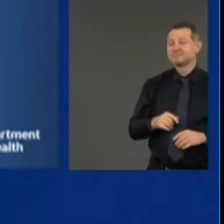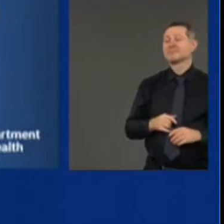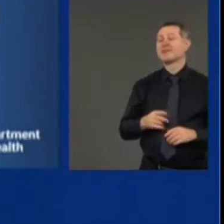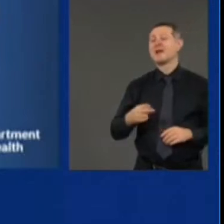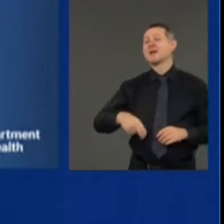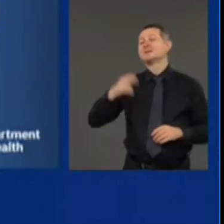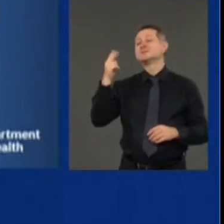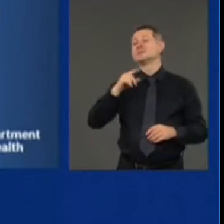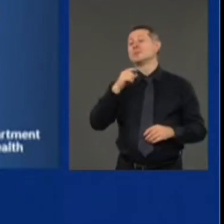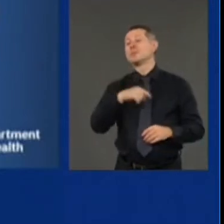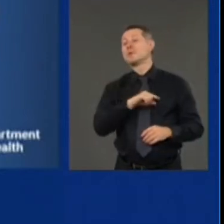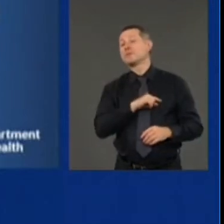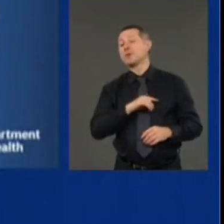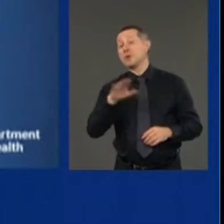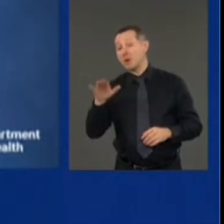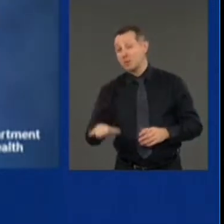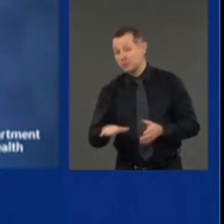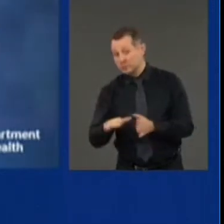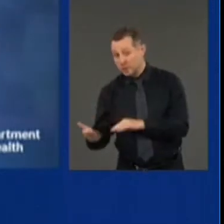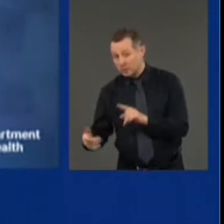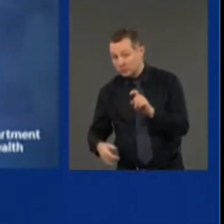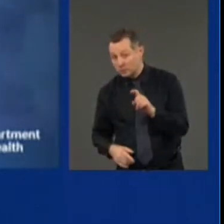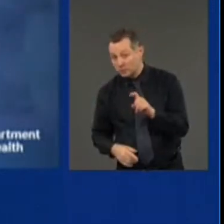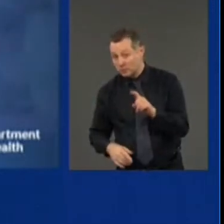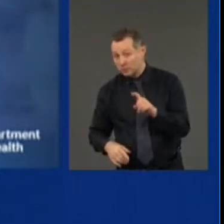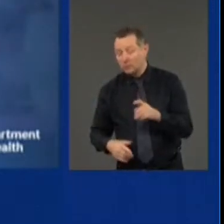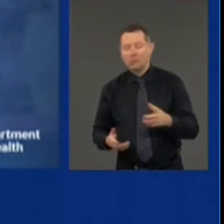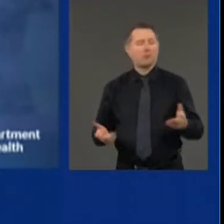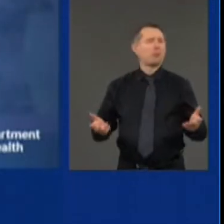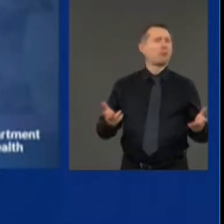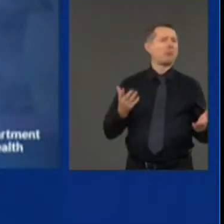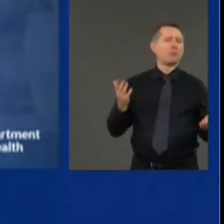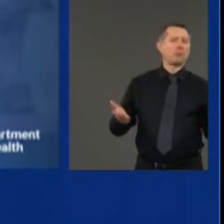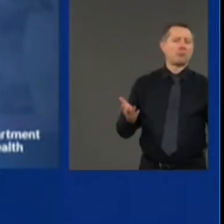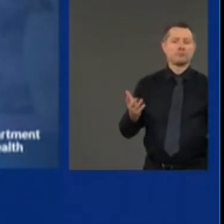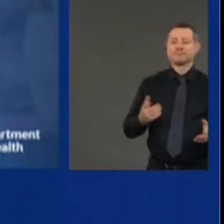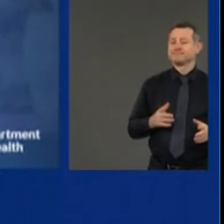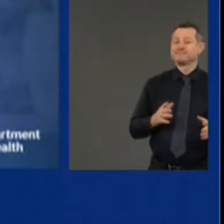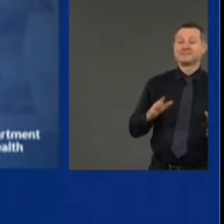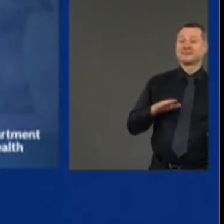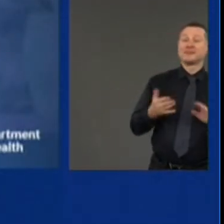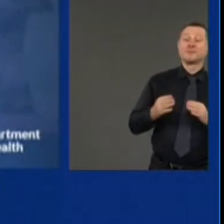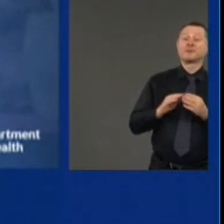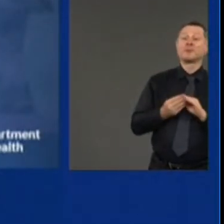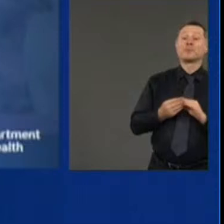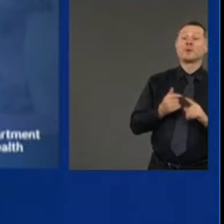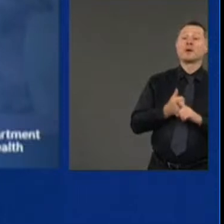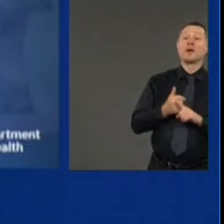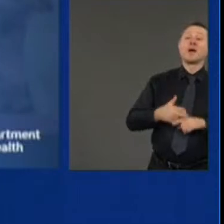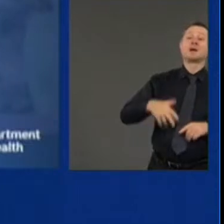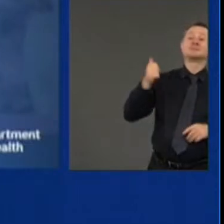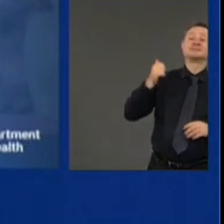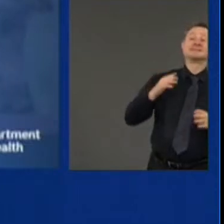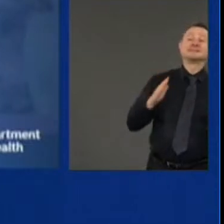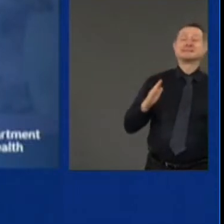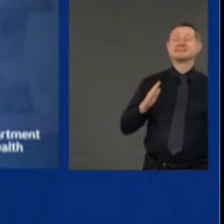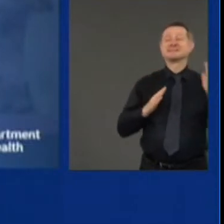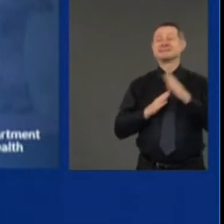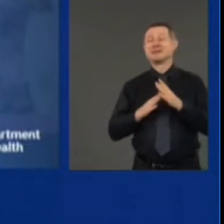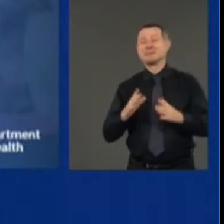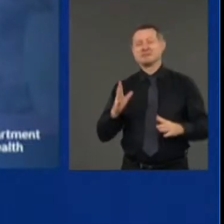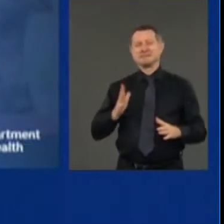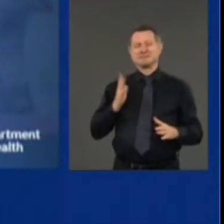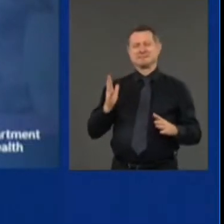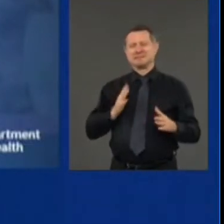ratings. In fact, the mortality rate was higher in 5-star rated facilities,